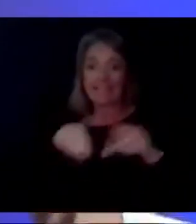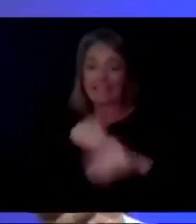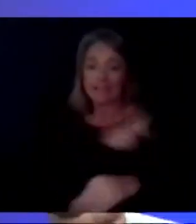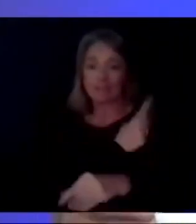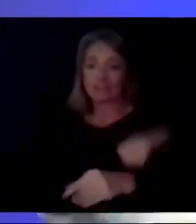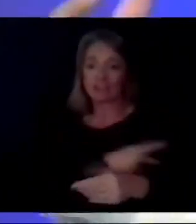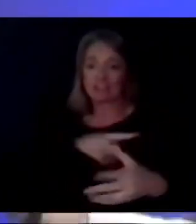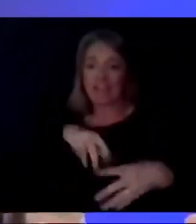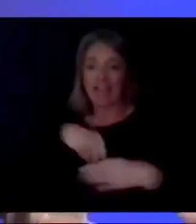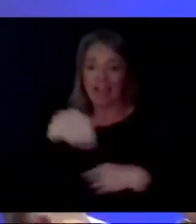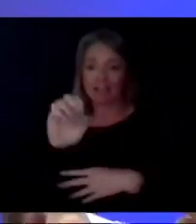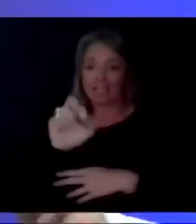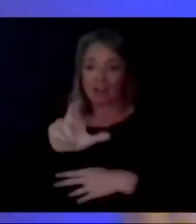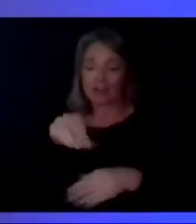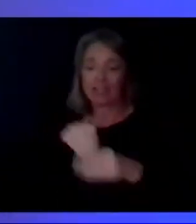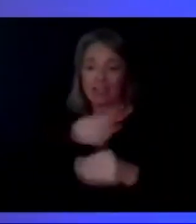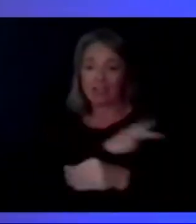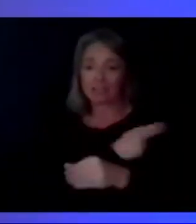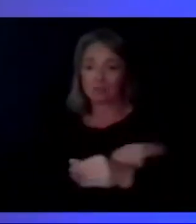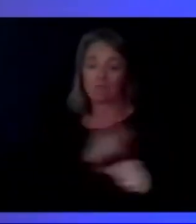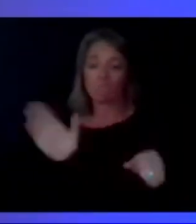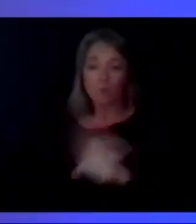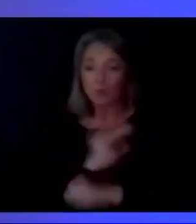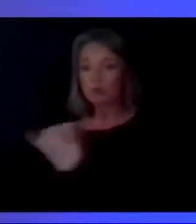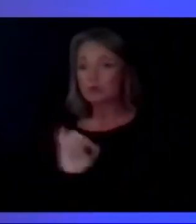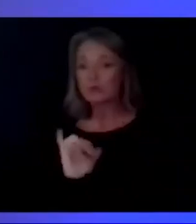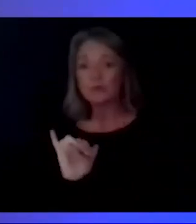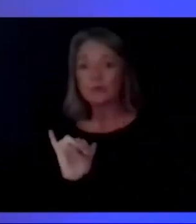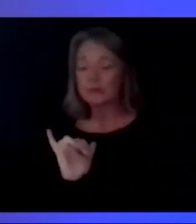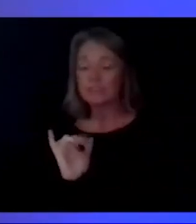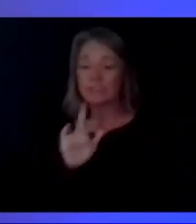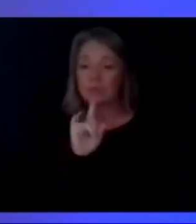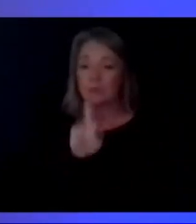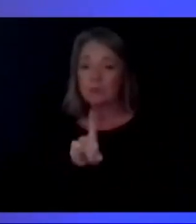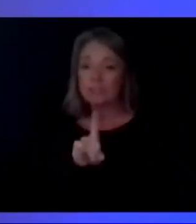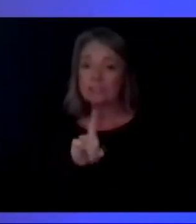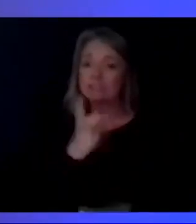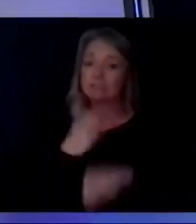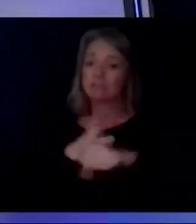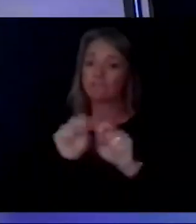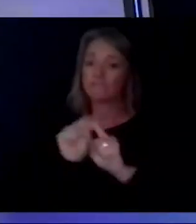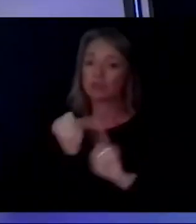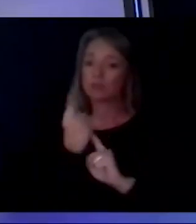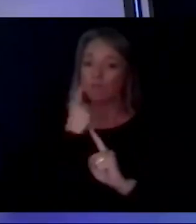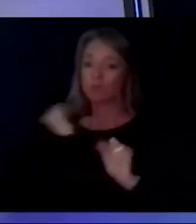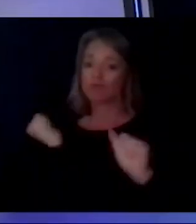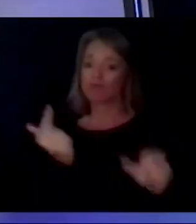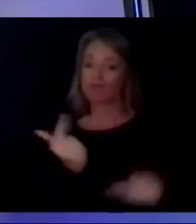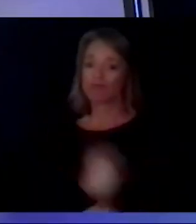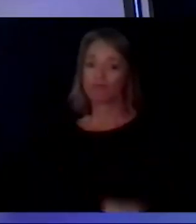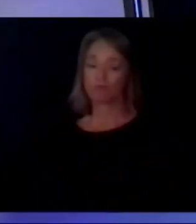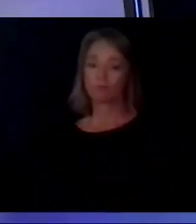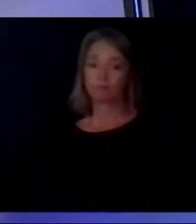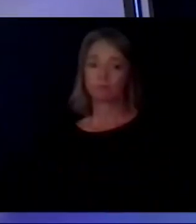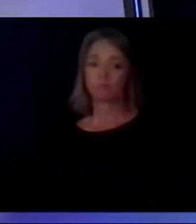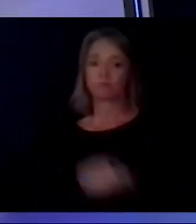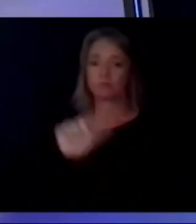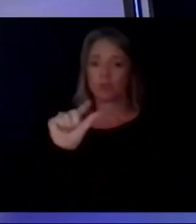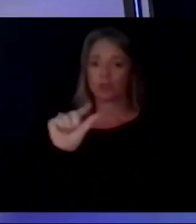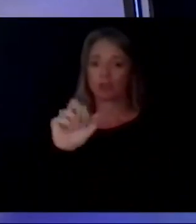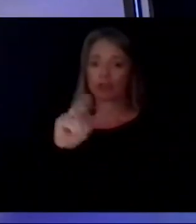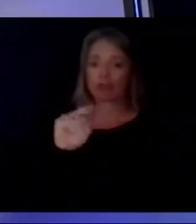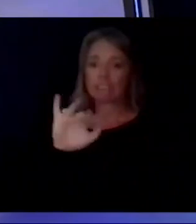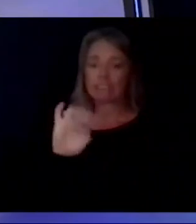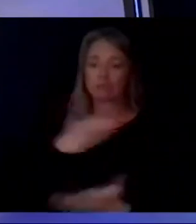into the hospital because the hospital's full. And so it's a very tough situation for everybody. So this gurney thing, people coming in on gurneys and they have to sit